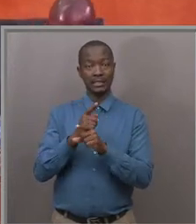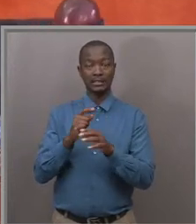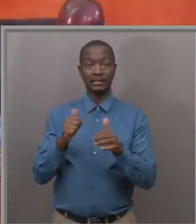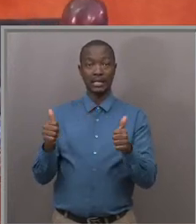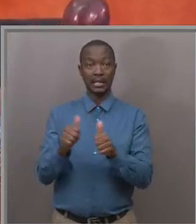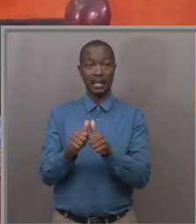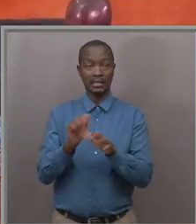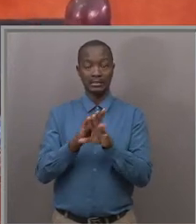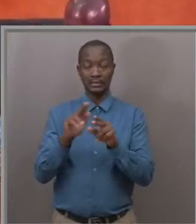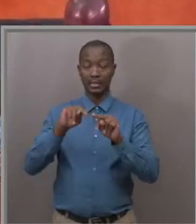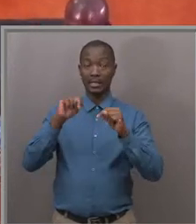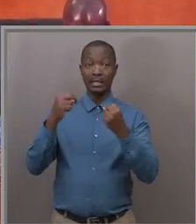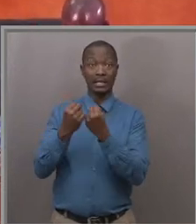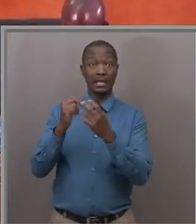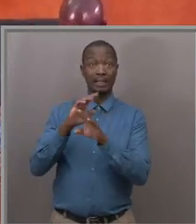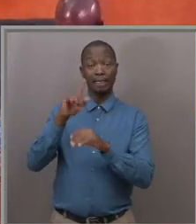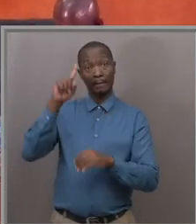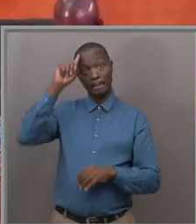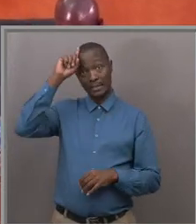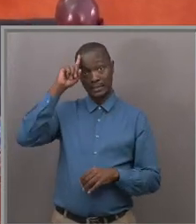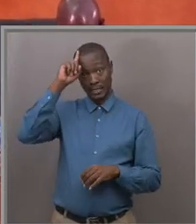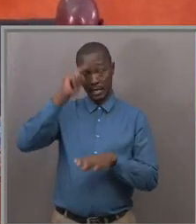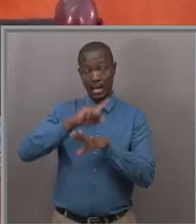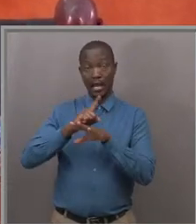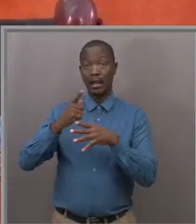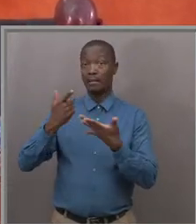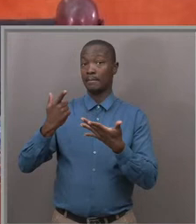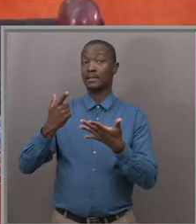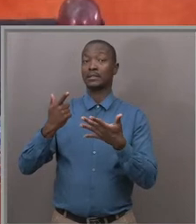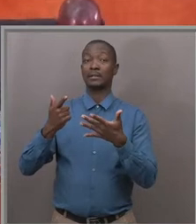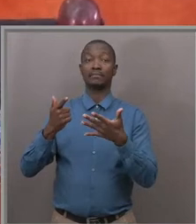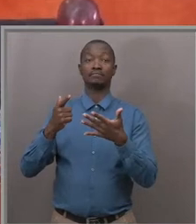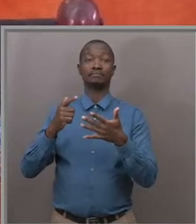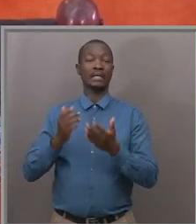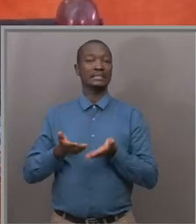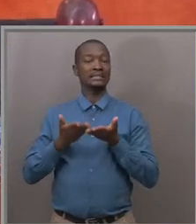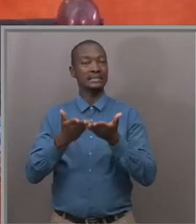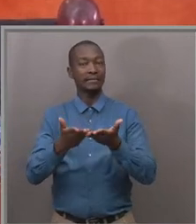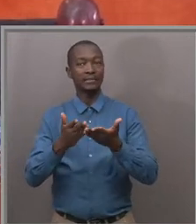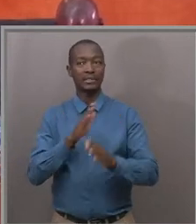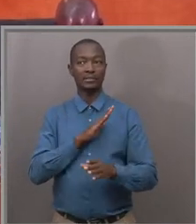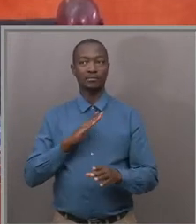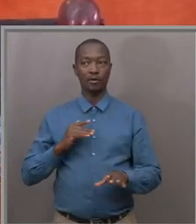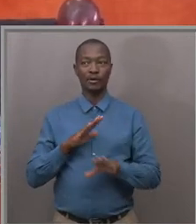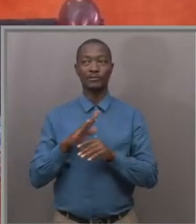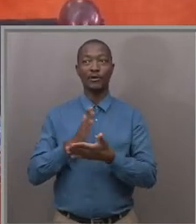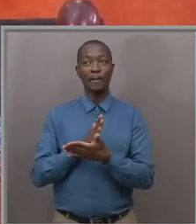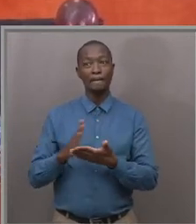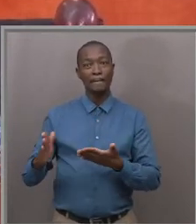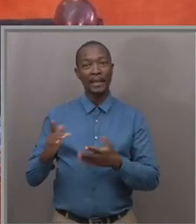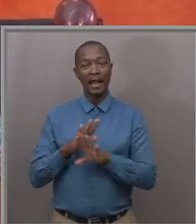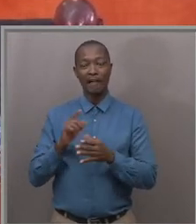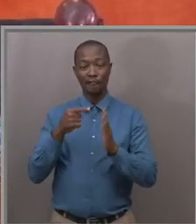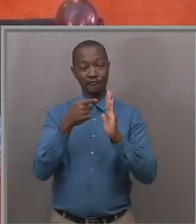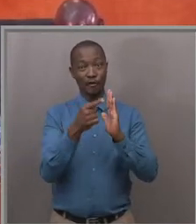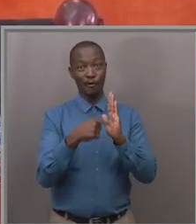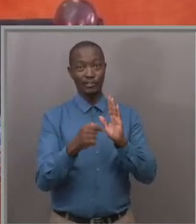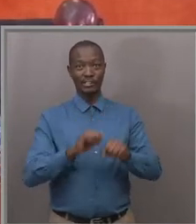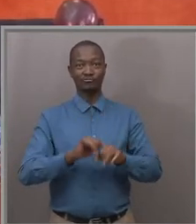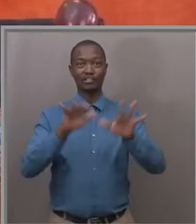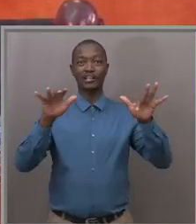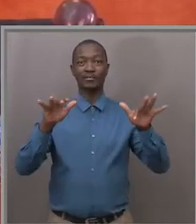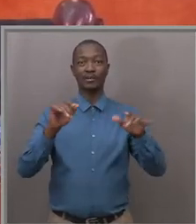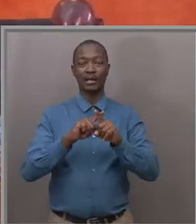Foundation, members of the Legislature Services Board, on behalf of the Auditor General of our country,